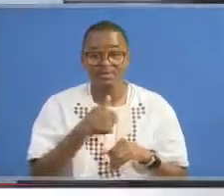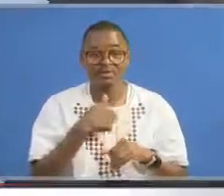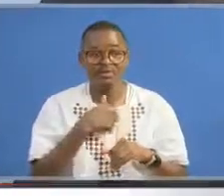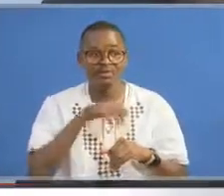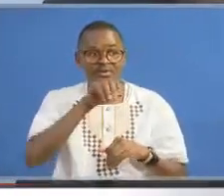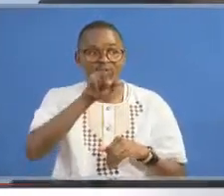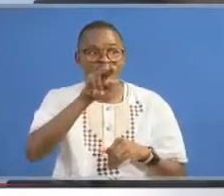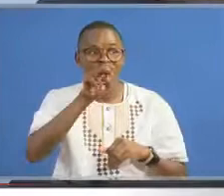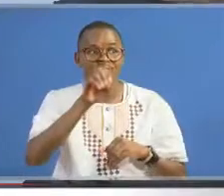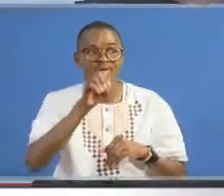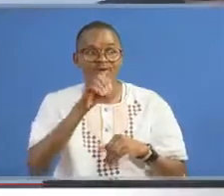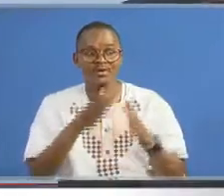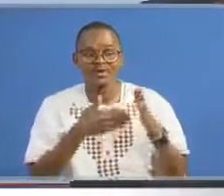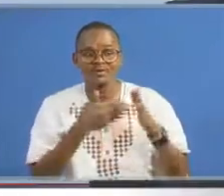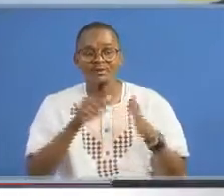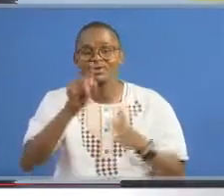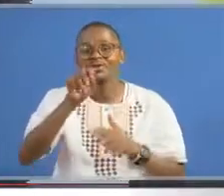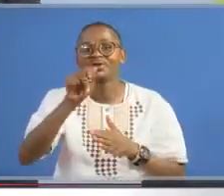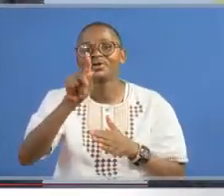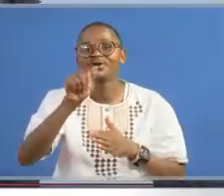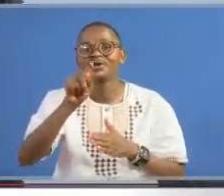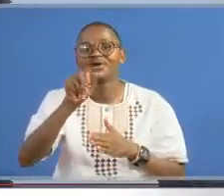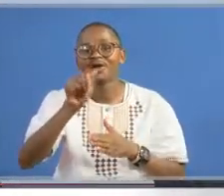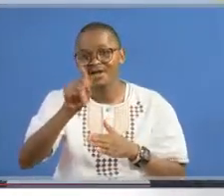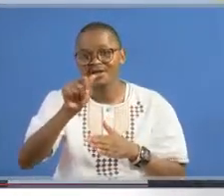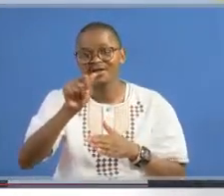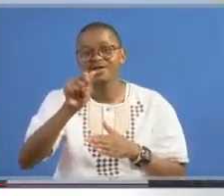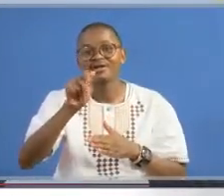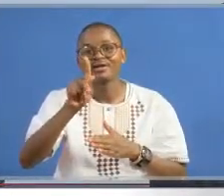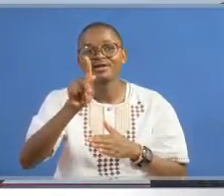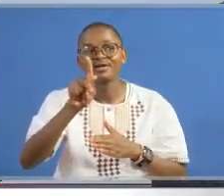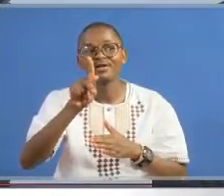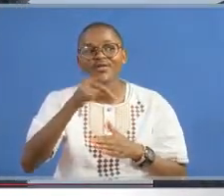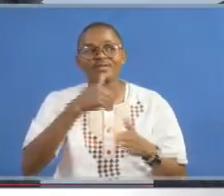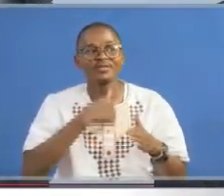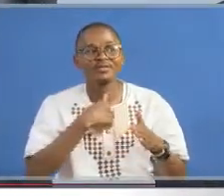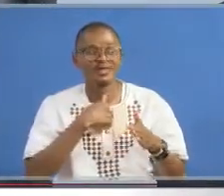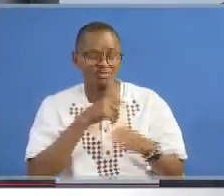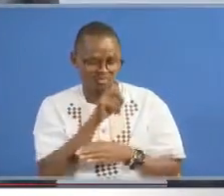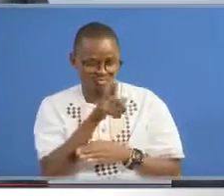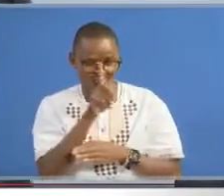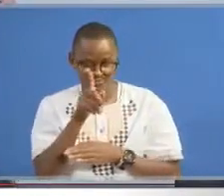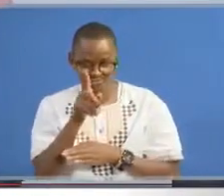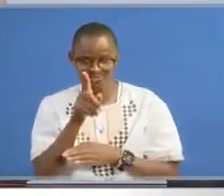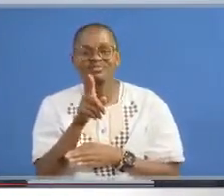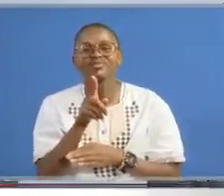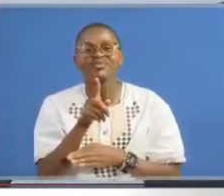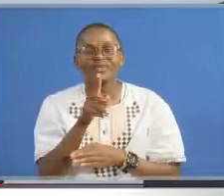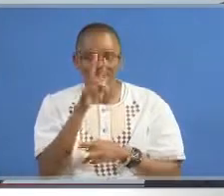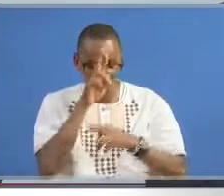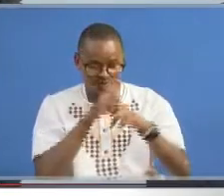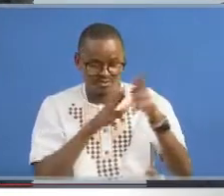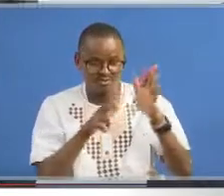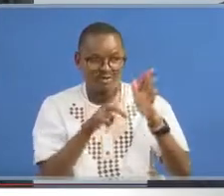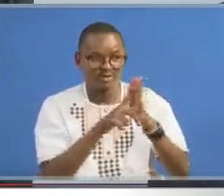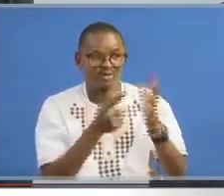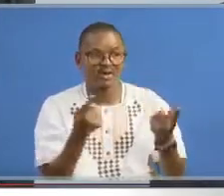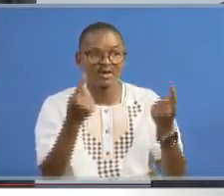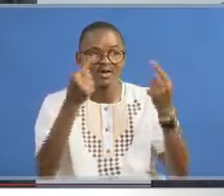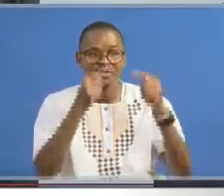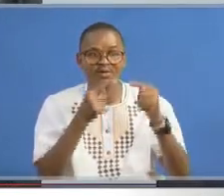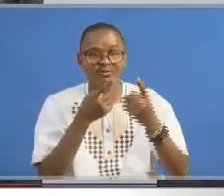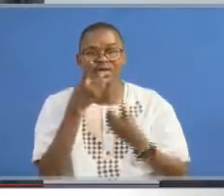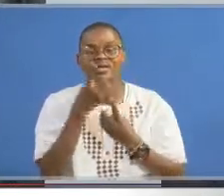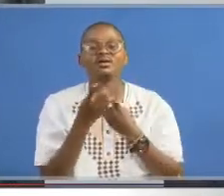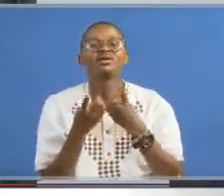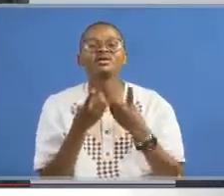Ndio nilikuwa nimeimba ile ngoma ya Taka Taka. Nimekuwa summoned, nime respect law, nimekuja, tume